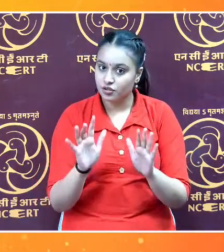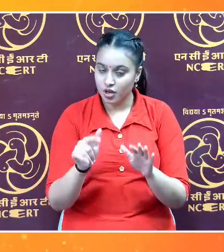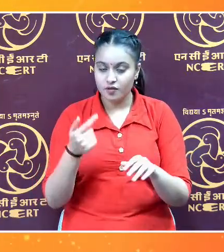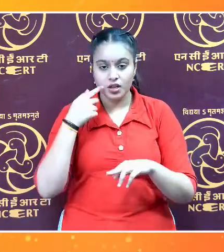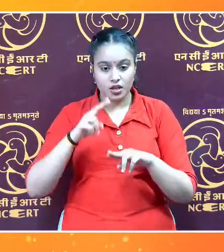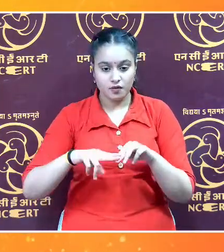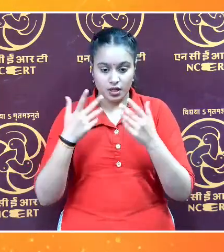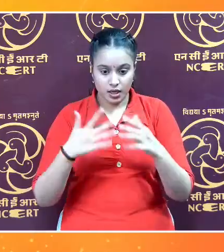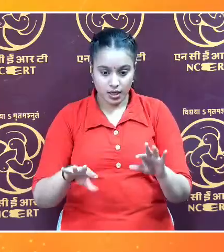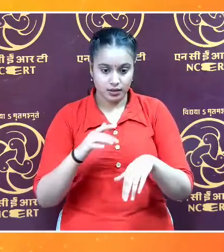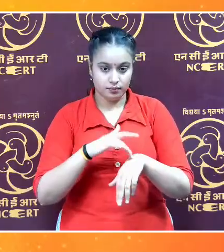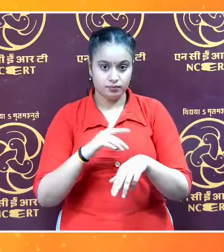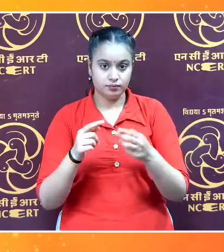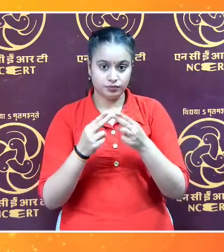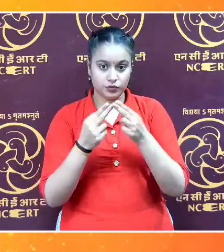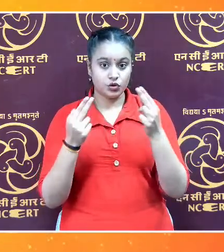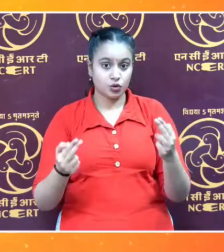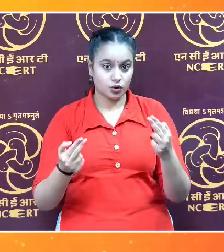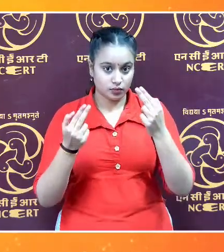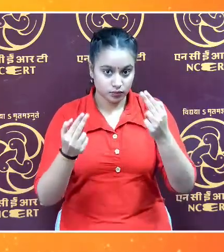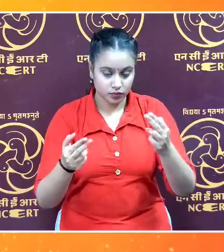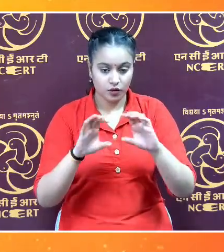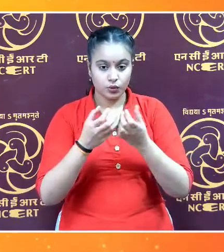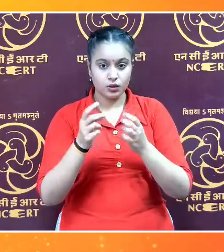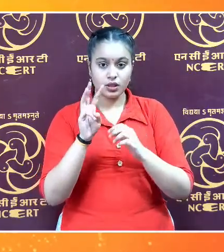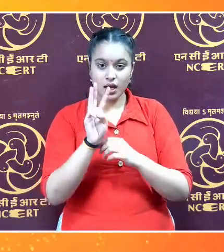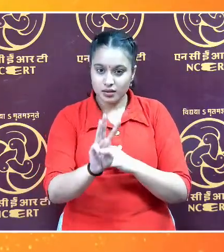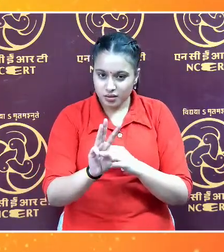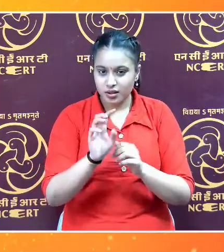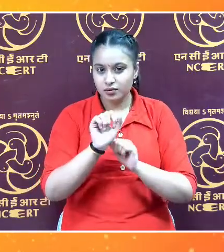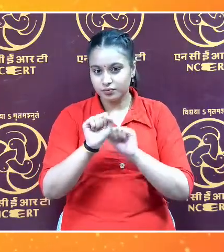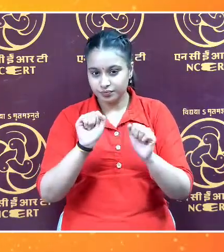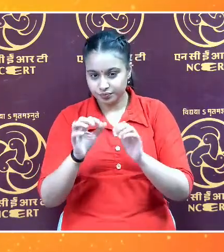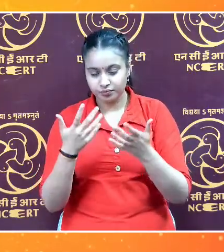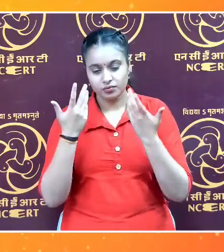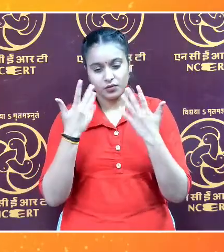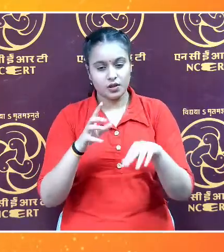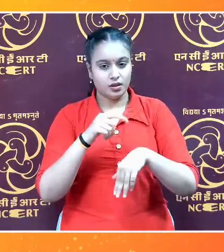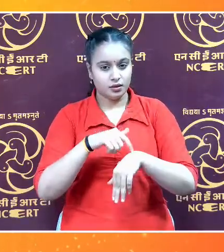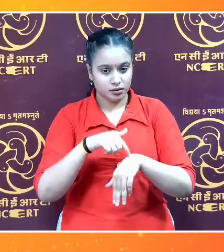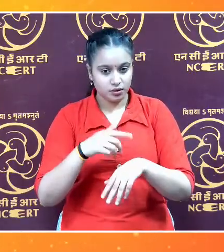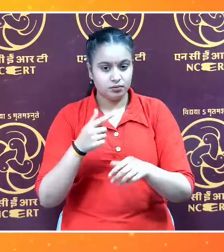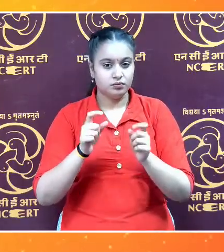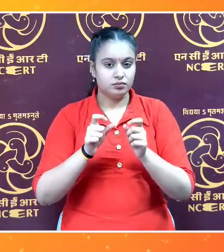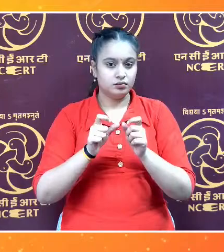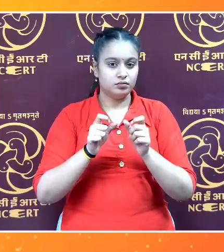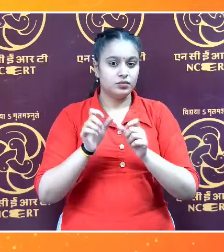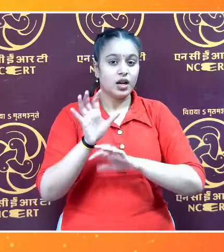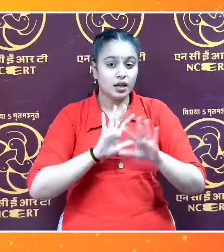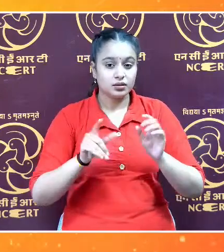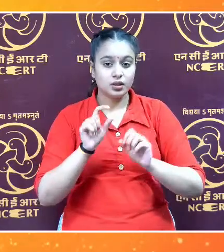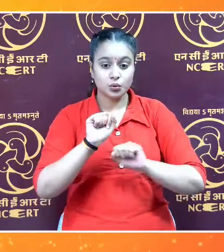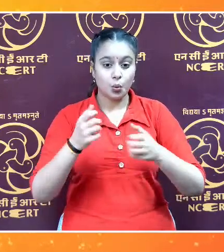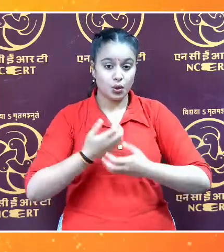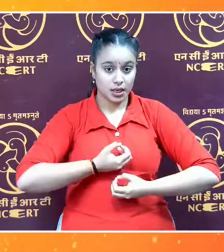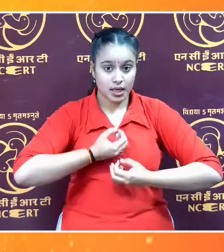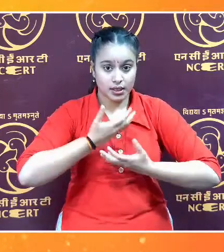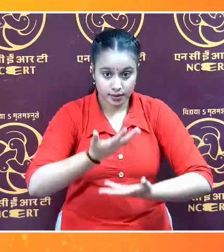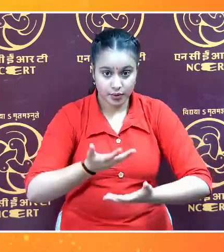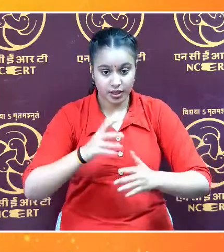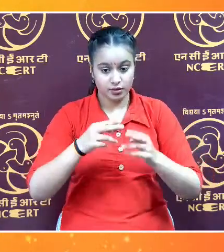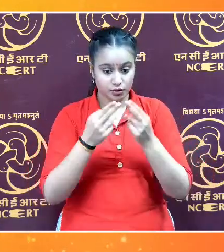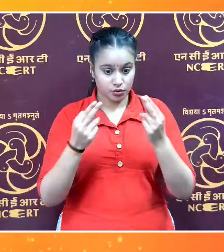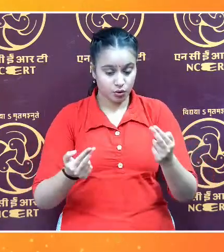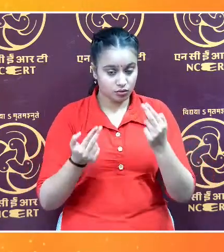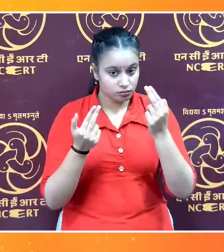narrate a story, children, you are in class 3. Now you will get time to, you will get some exercises where you have to express yourself, you have to tell the